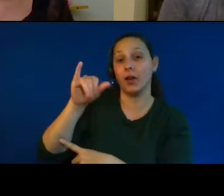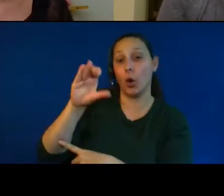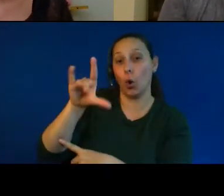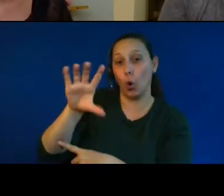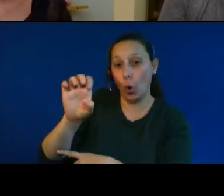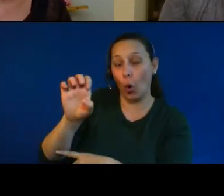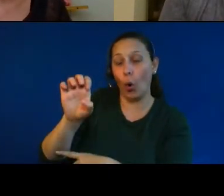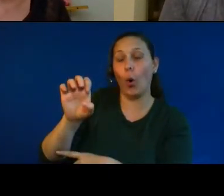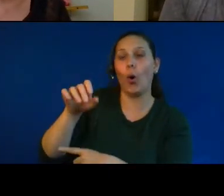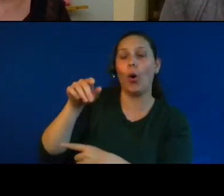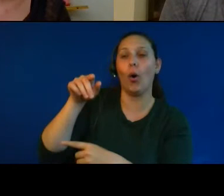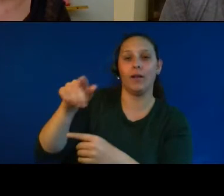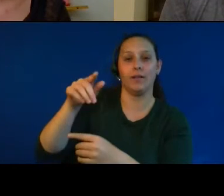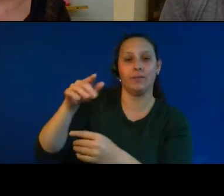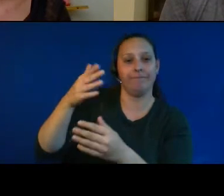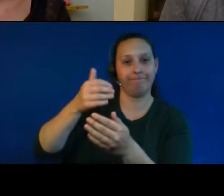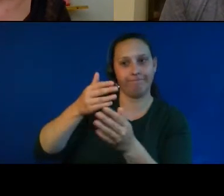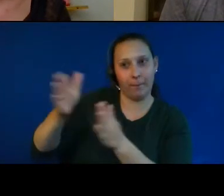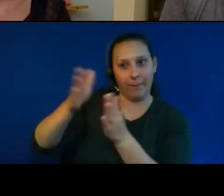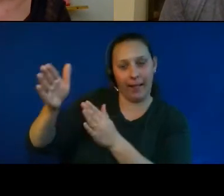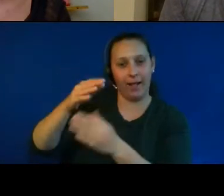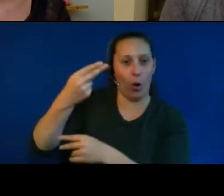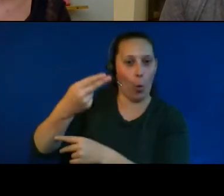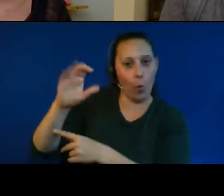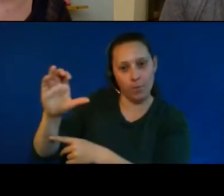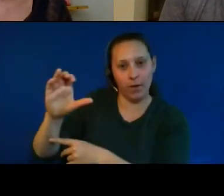for making this event possible today.